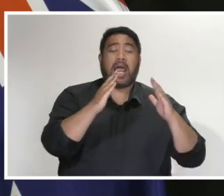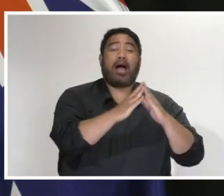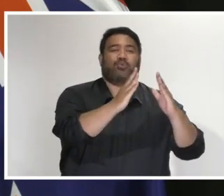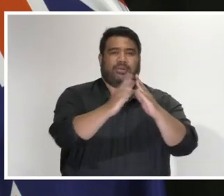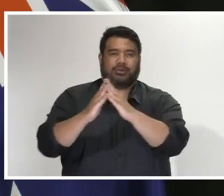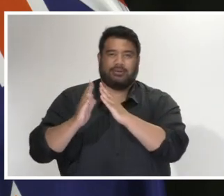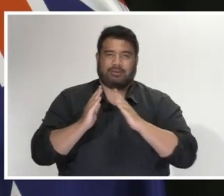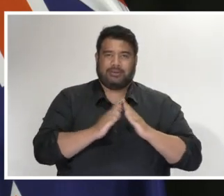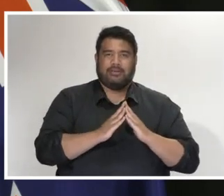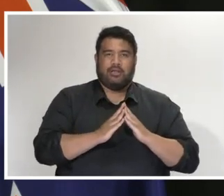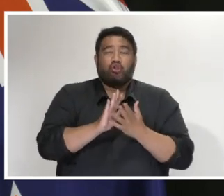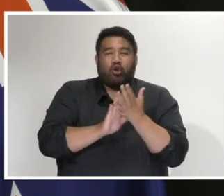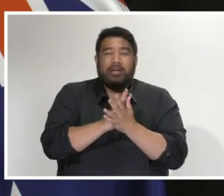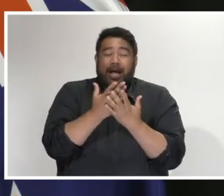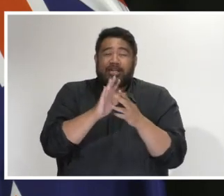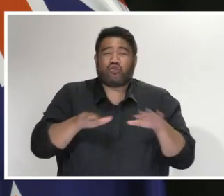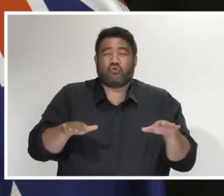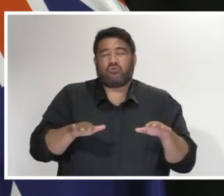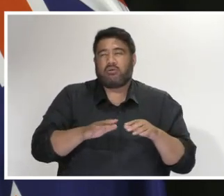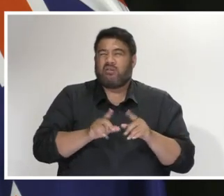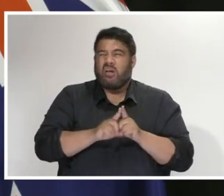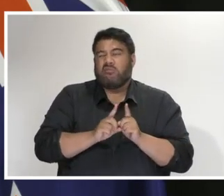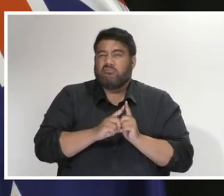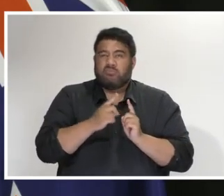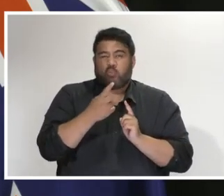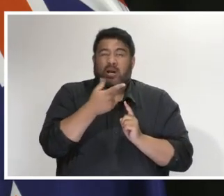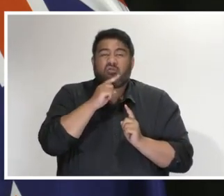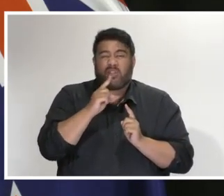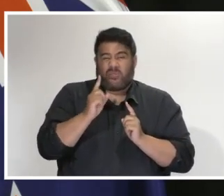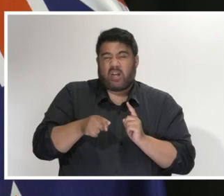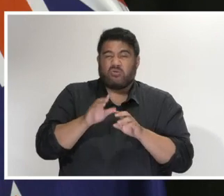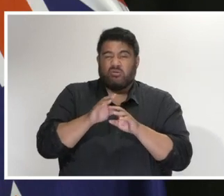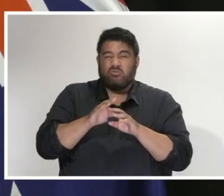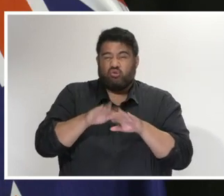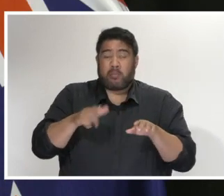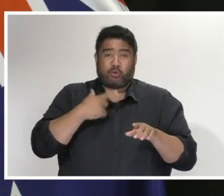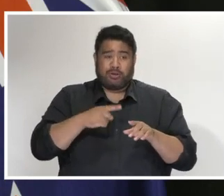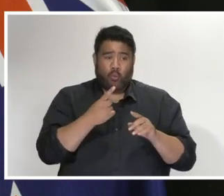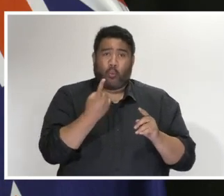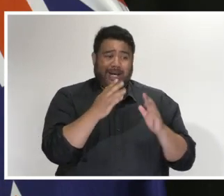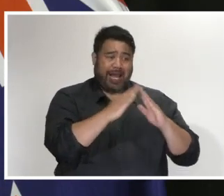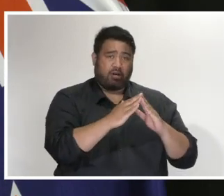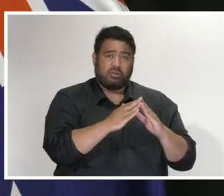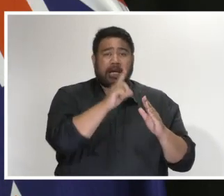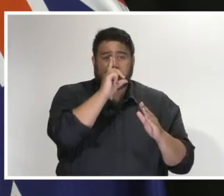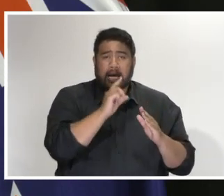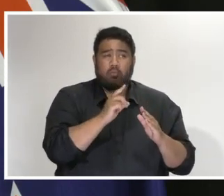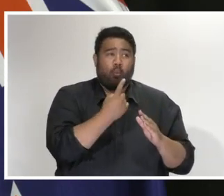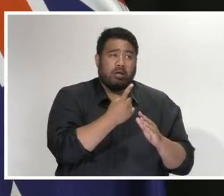early 100,000 plus number in terms of the number of children, because obviously some of those households have more than one child in